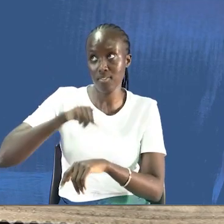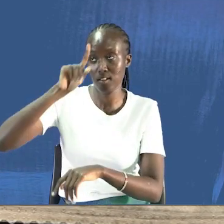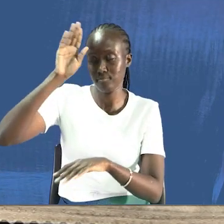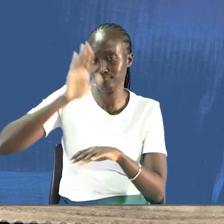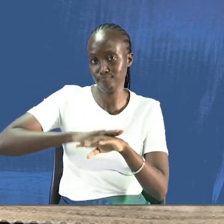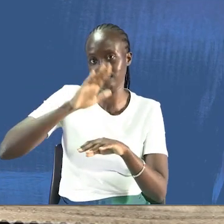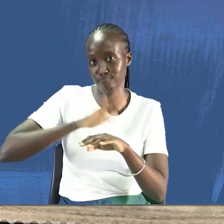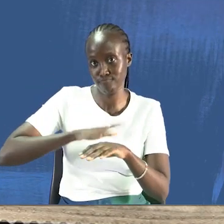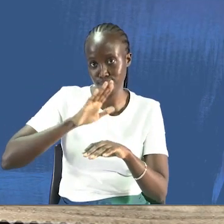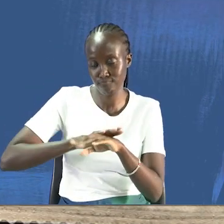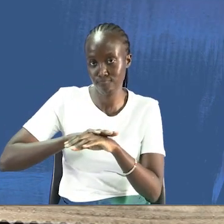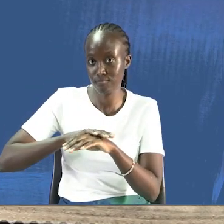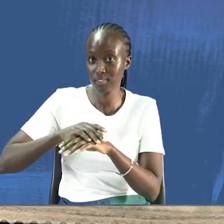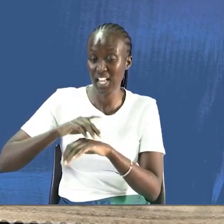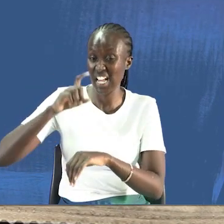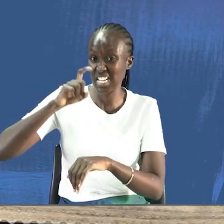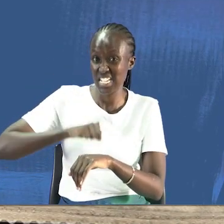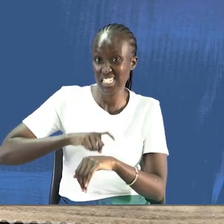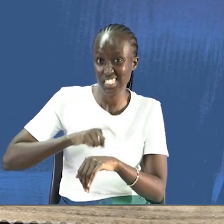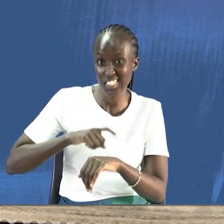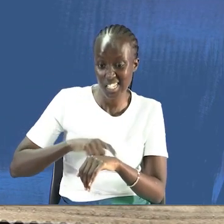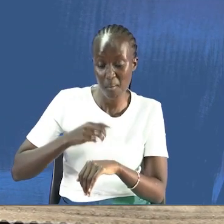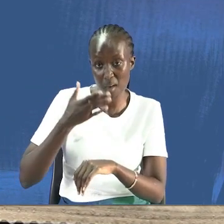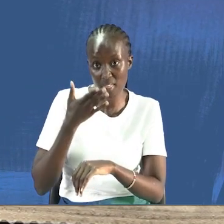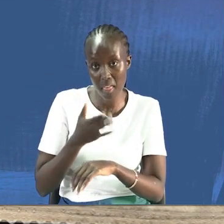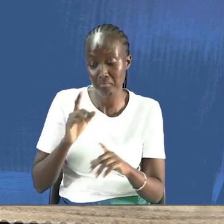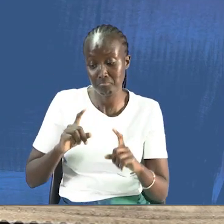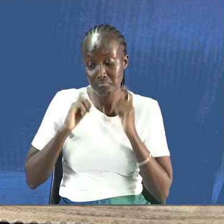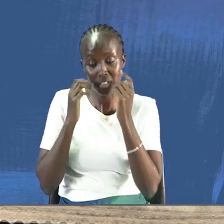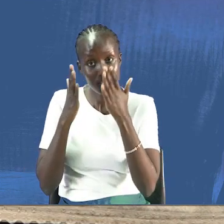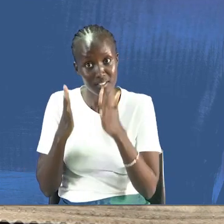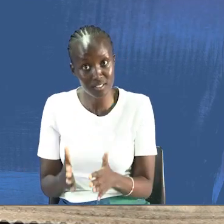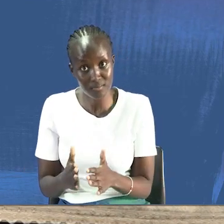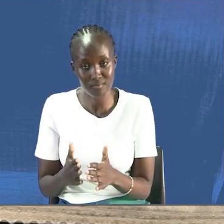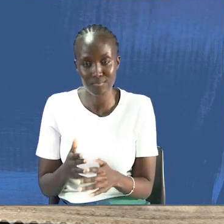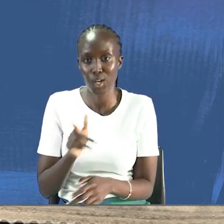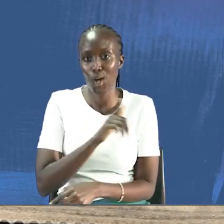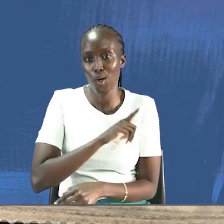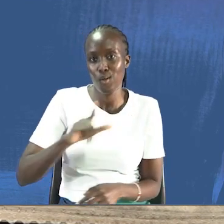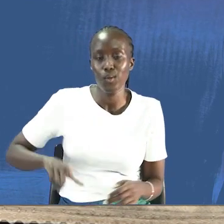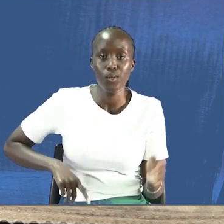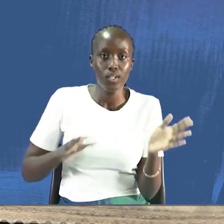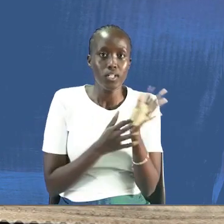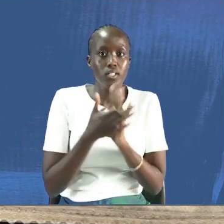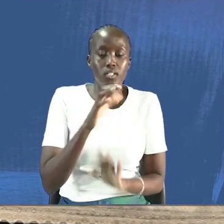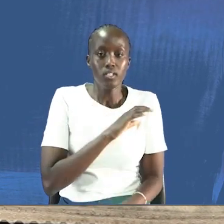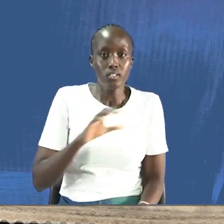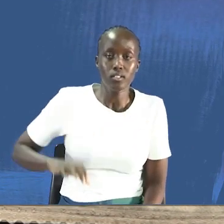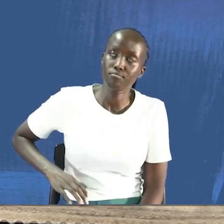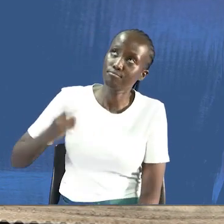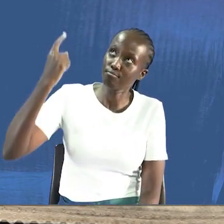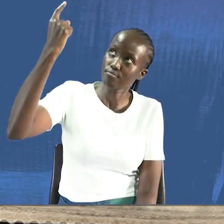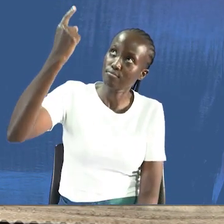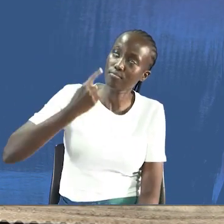good that even while we were still sinners, The Lord Jesus died. You know, he came to